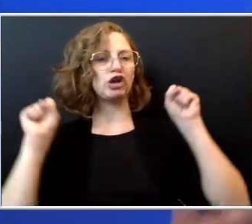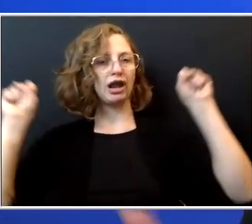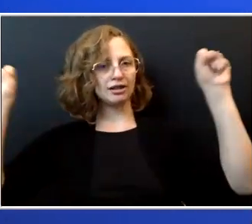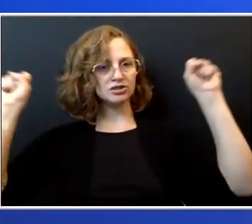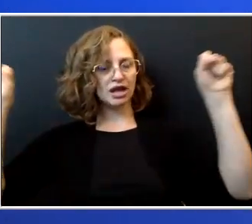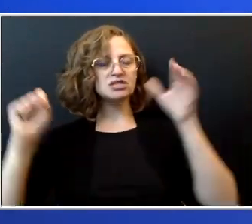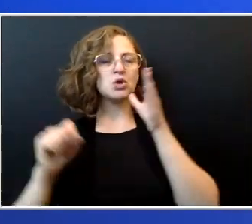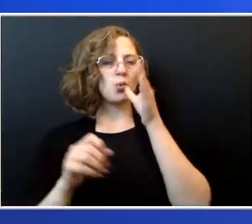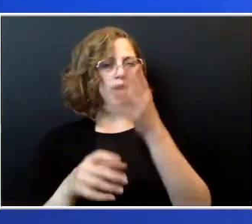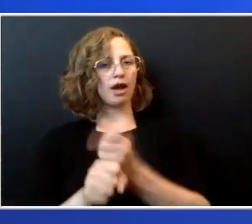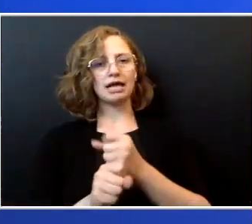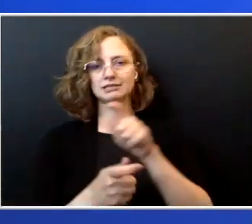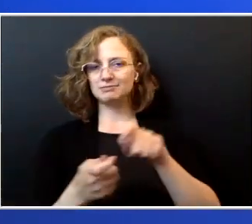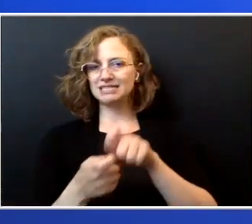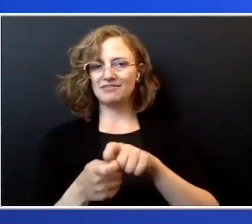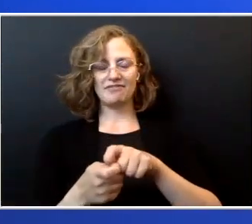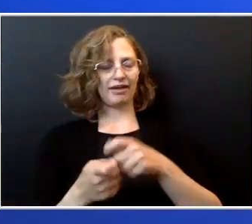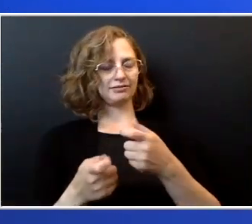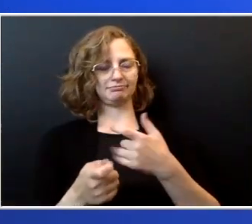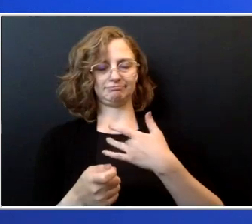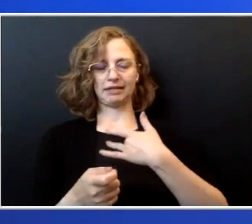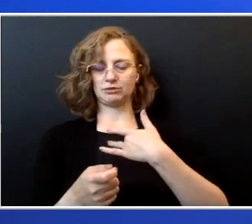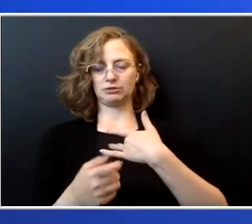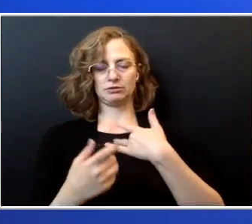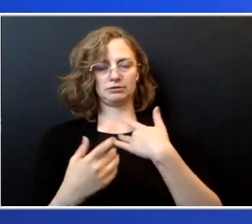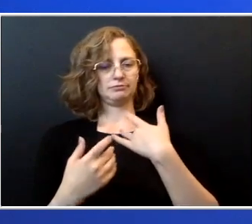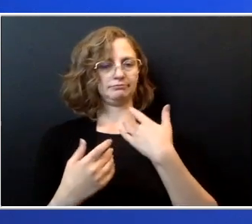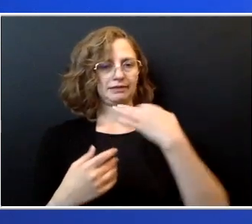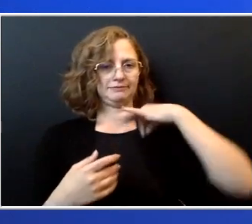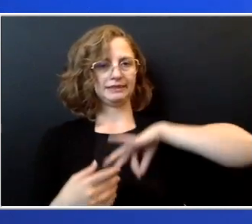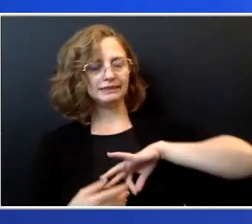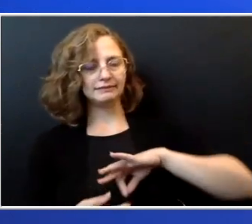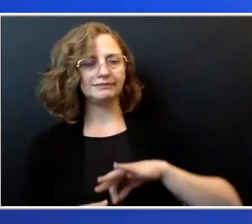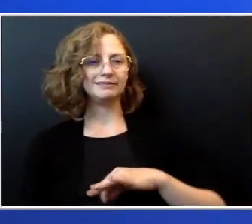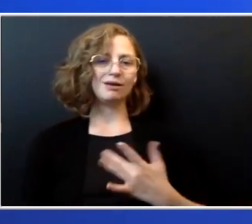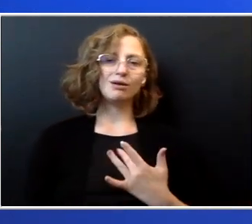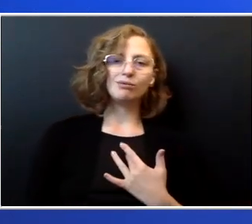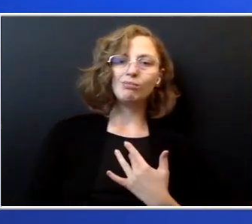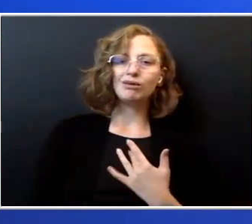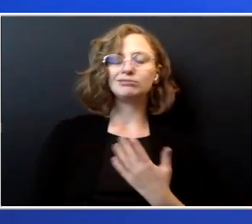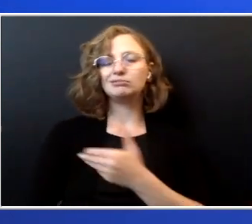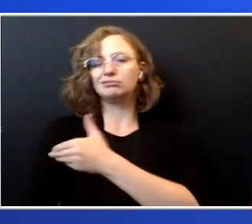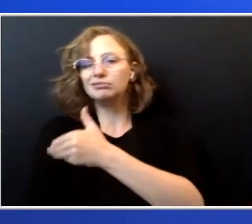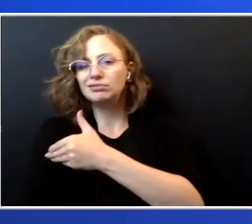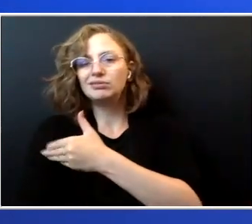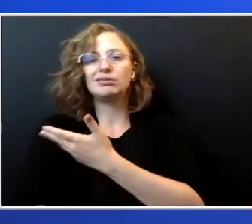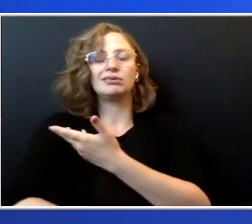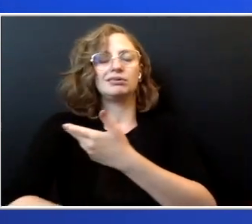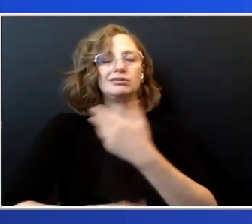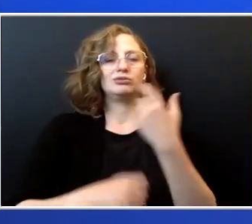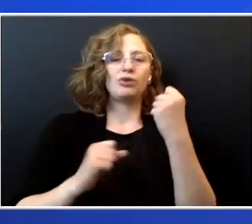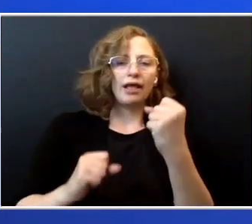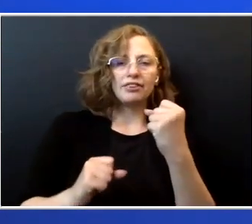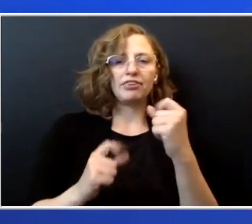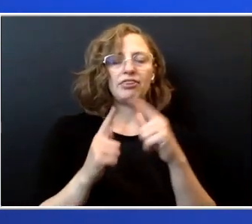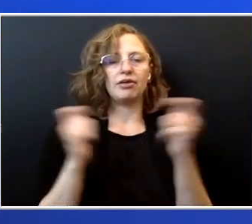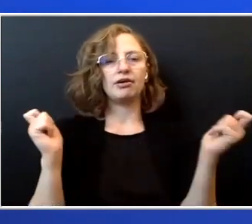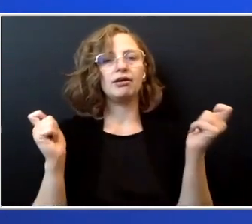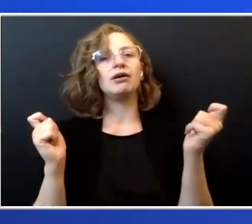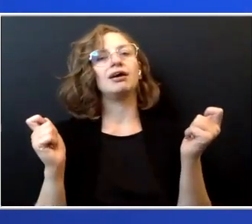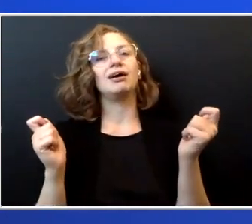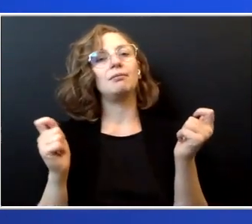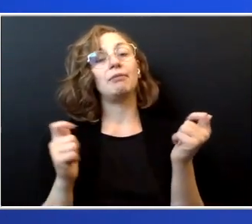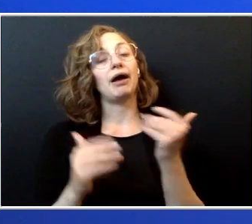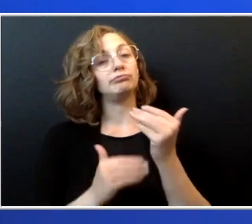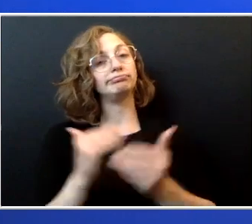it's cardiovascular, whether it's muscle strength, all the things that we've been talking about throughout the whole program. But by moving your body throughout the day, you